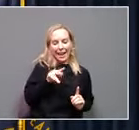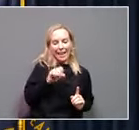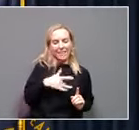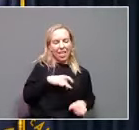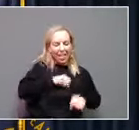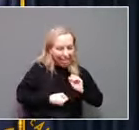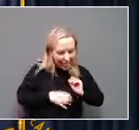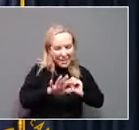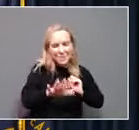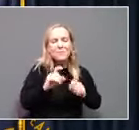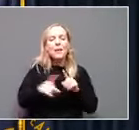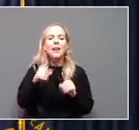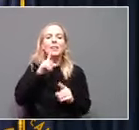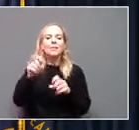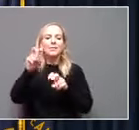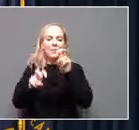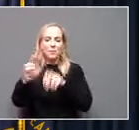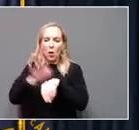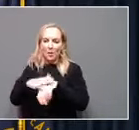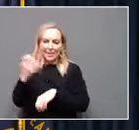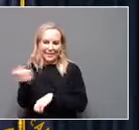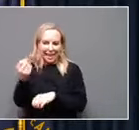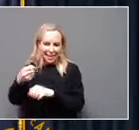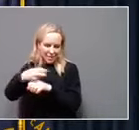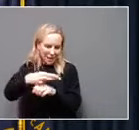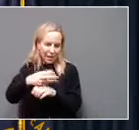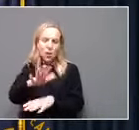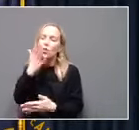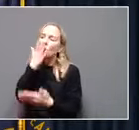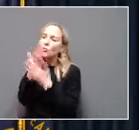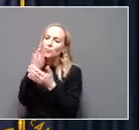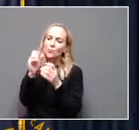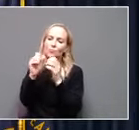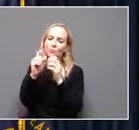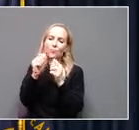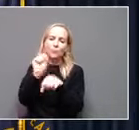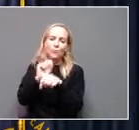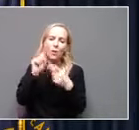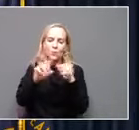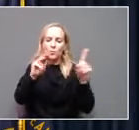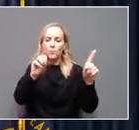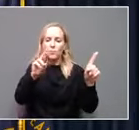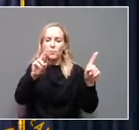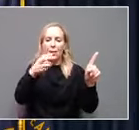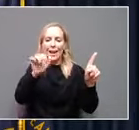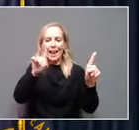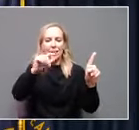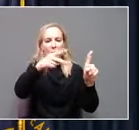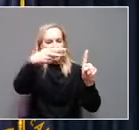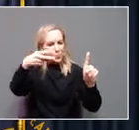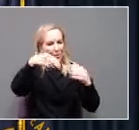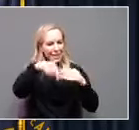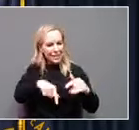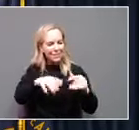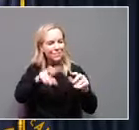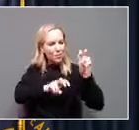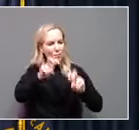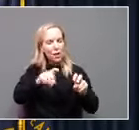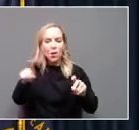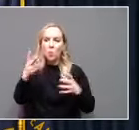on Saturday. I want to say good job to Morehead. They were number two in this conference. These were both incredible teams. It